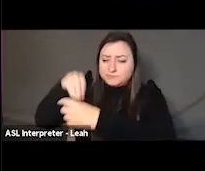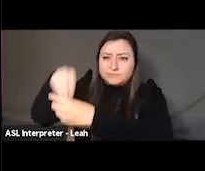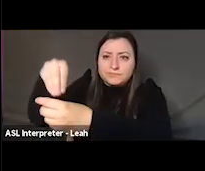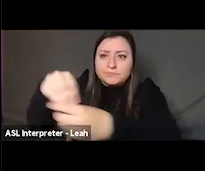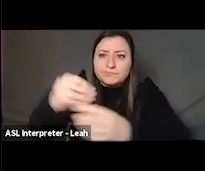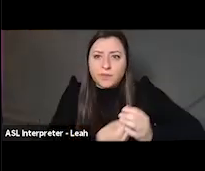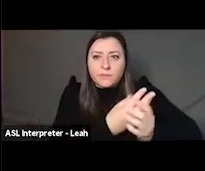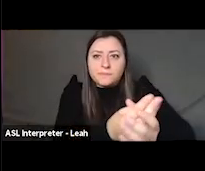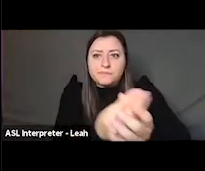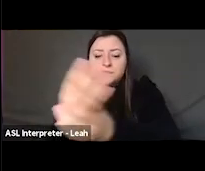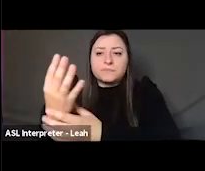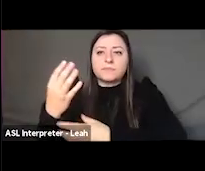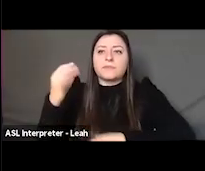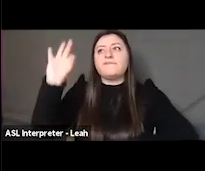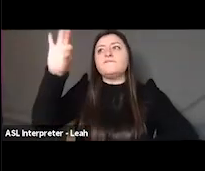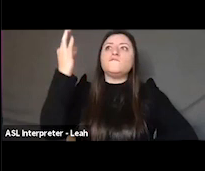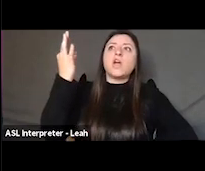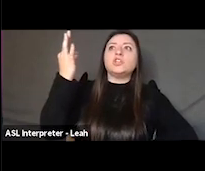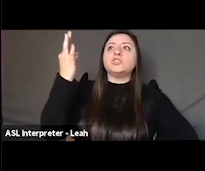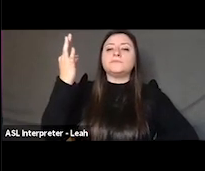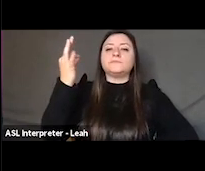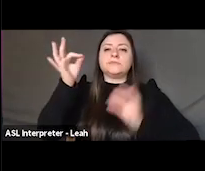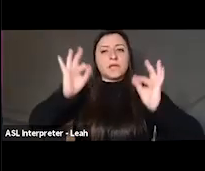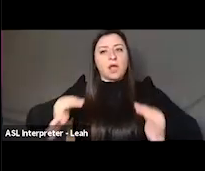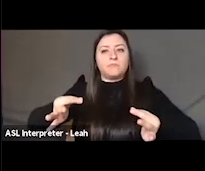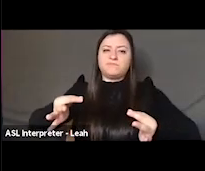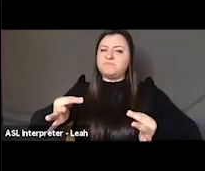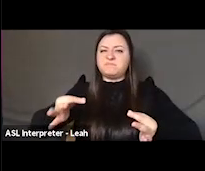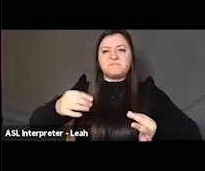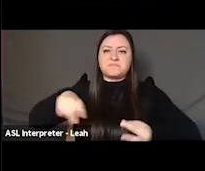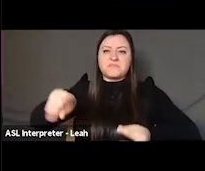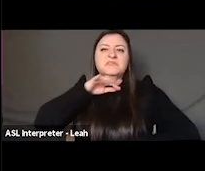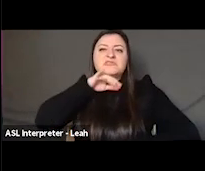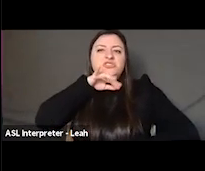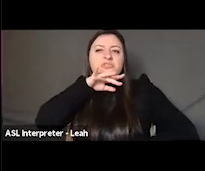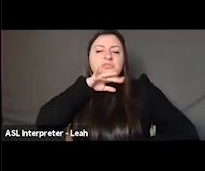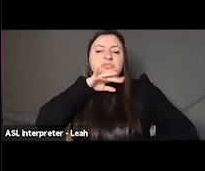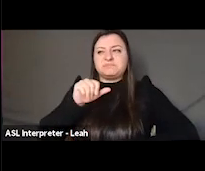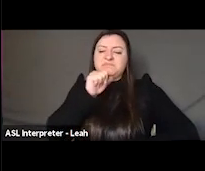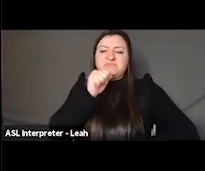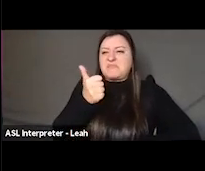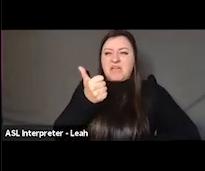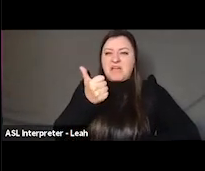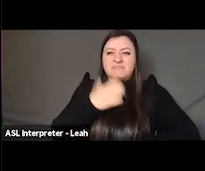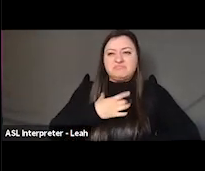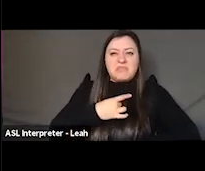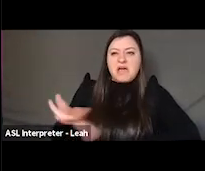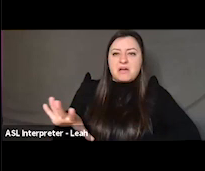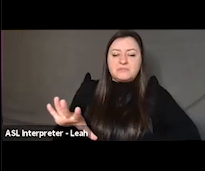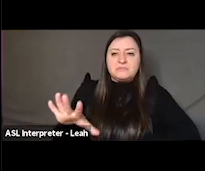the French deemed unclean and undesirable. So how do you make them desirable? You dry them up. And